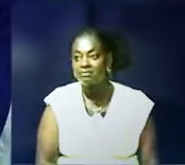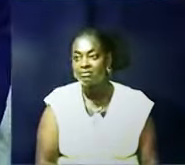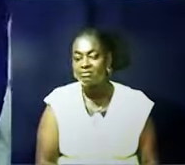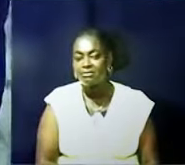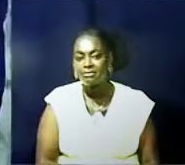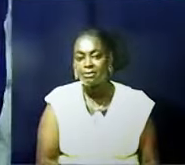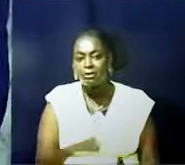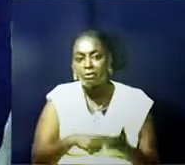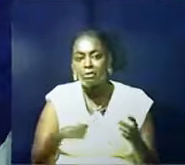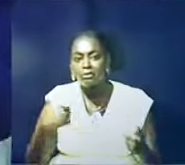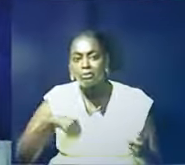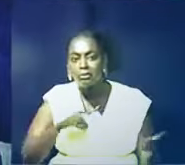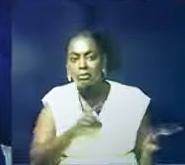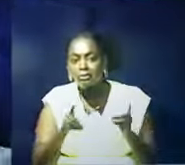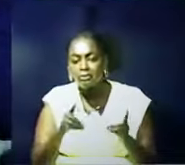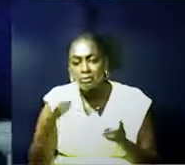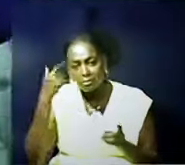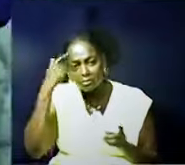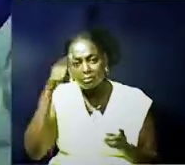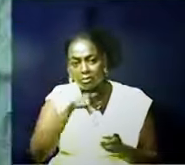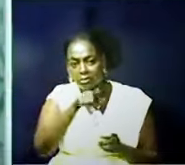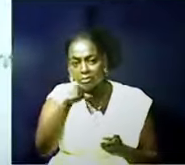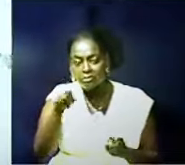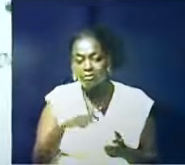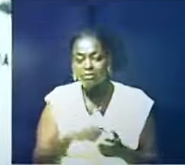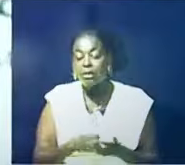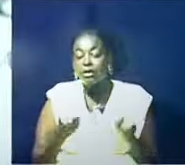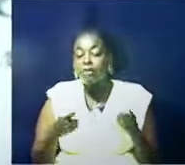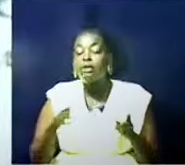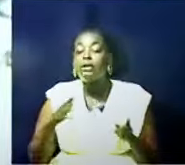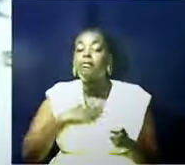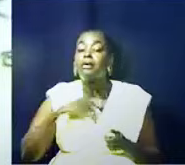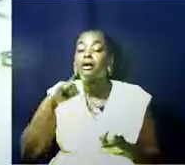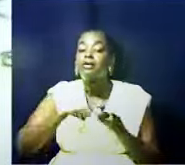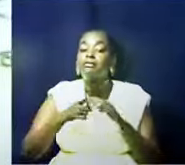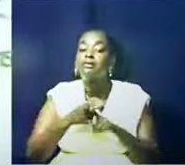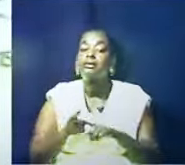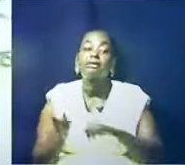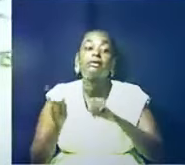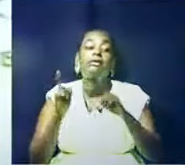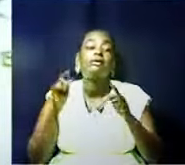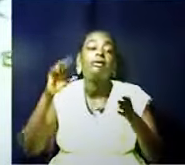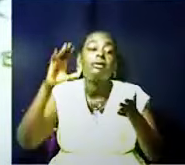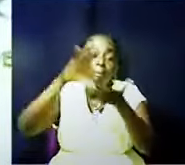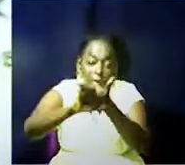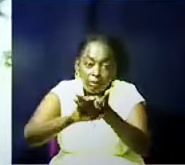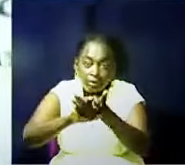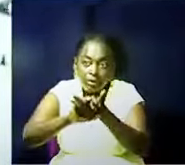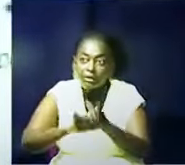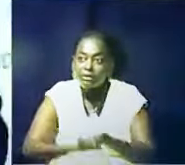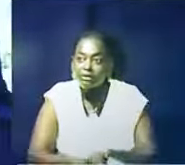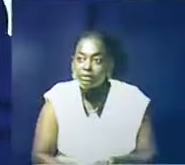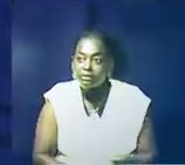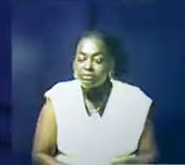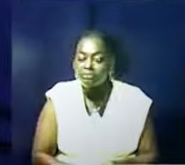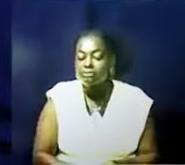them? When my friend was going to marry, I was far away in my first